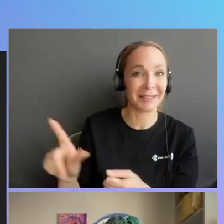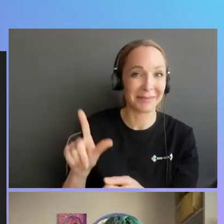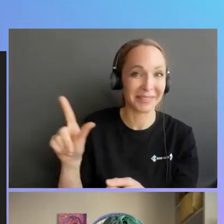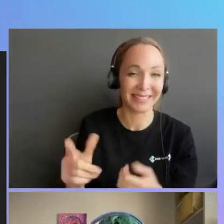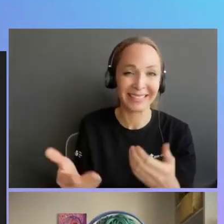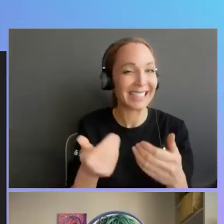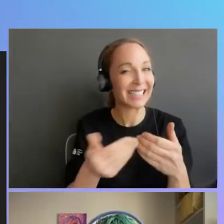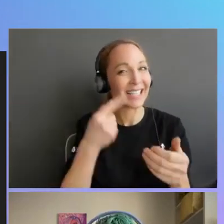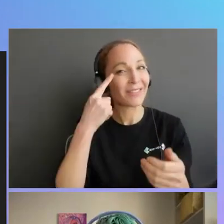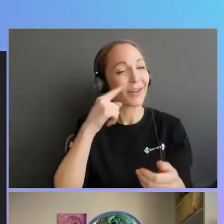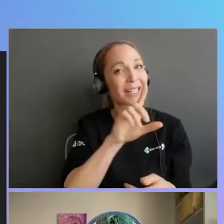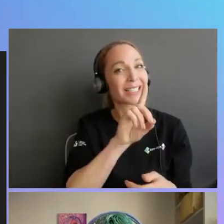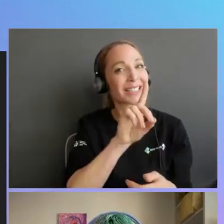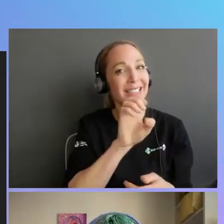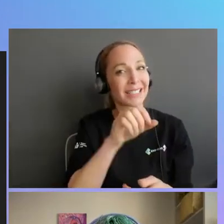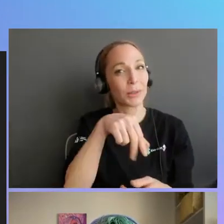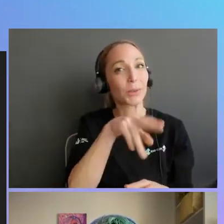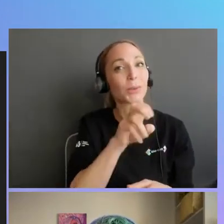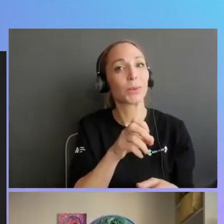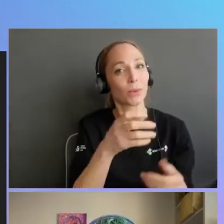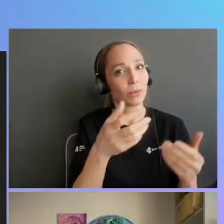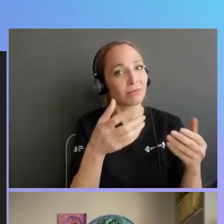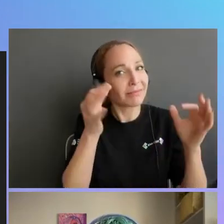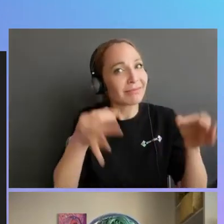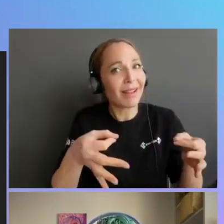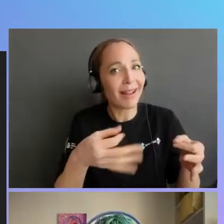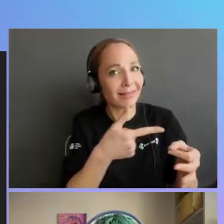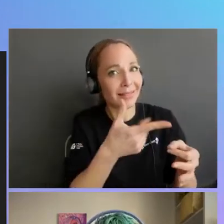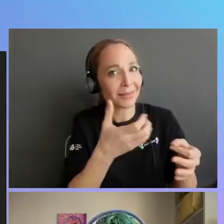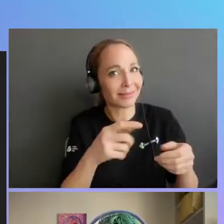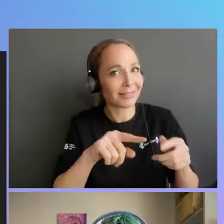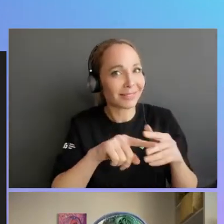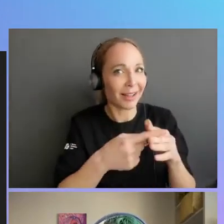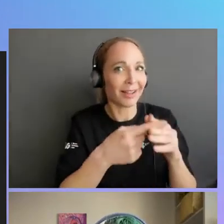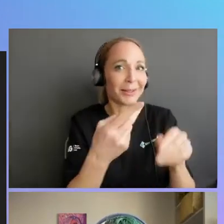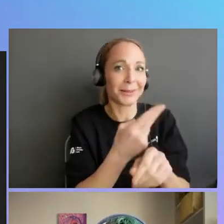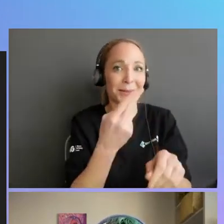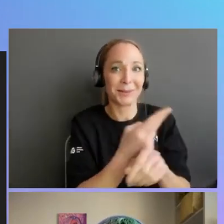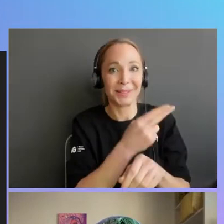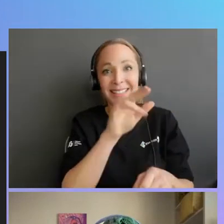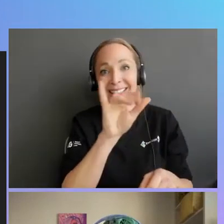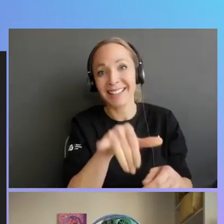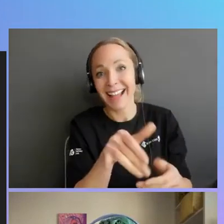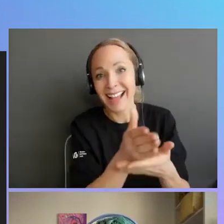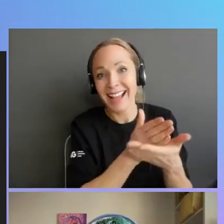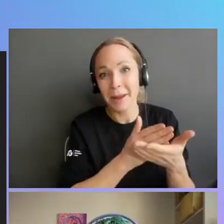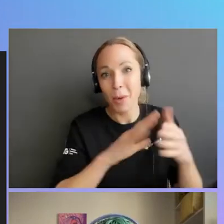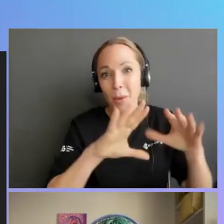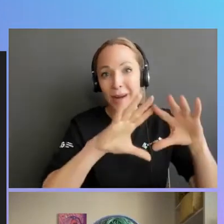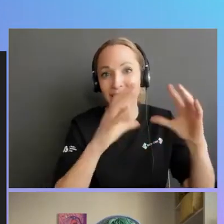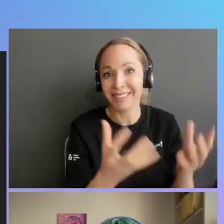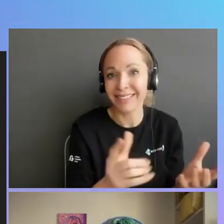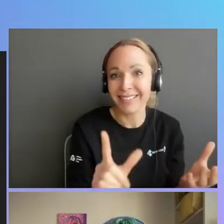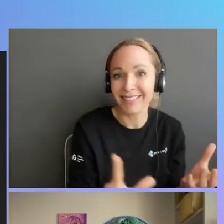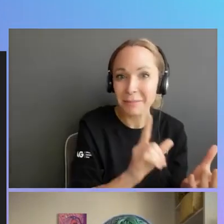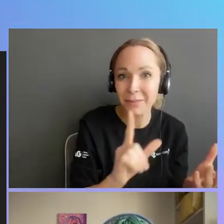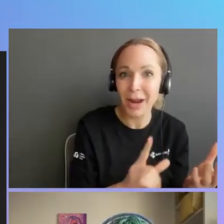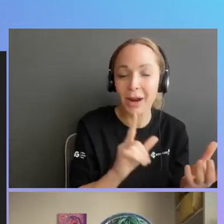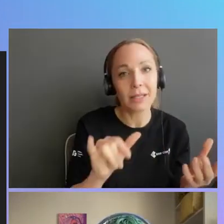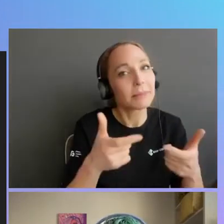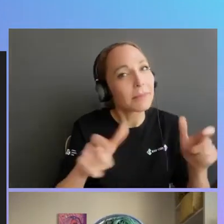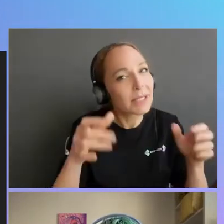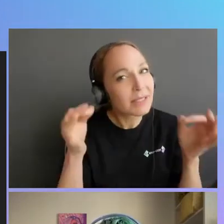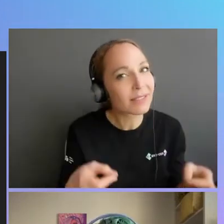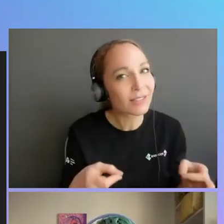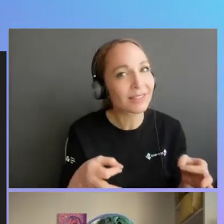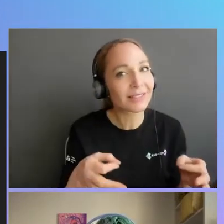that we want to start using a component library. However, it is a big decision when you are looking at using a component library versus building your